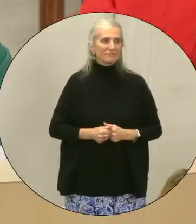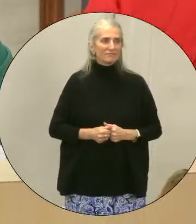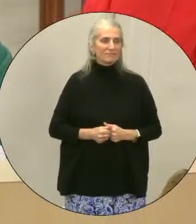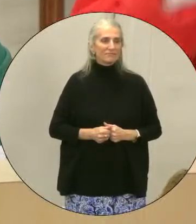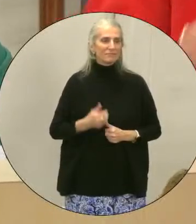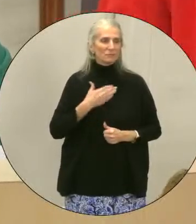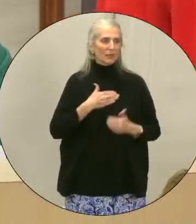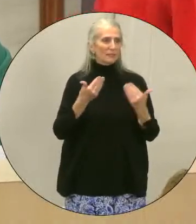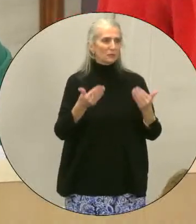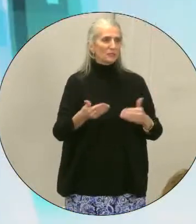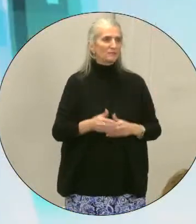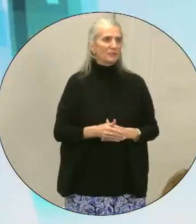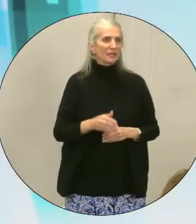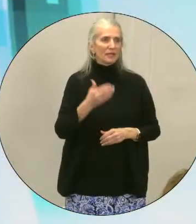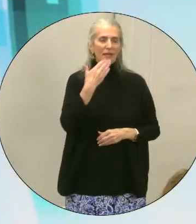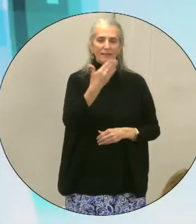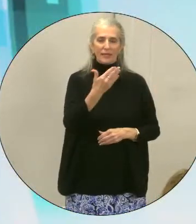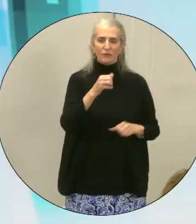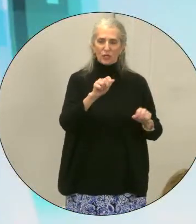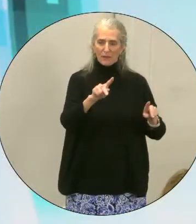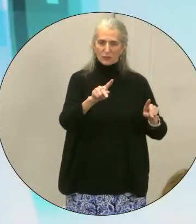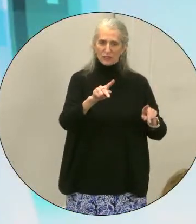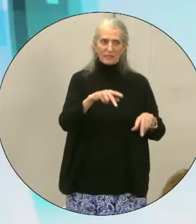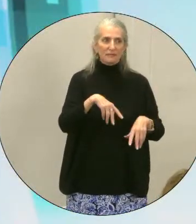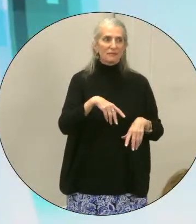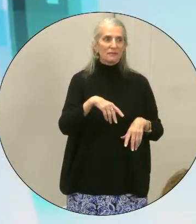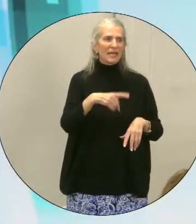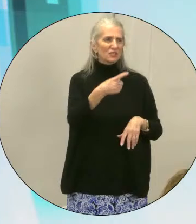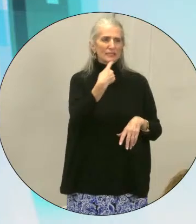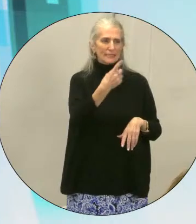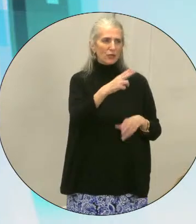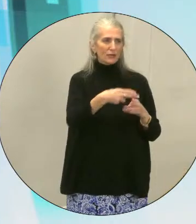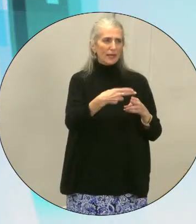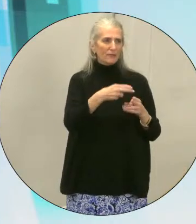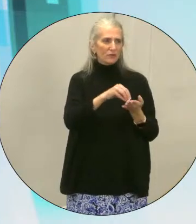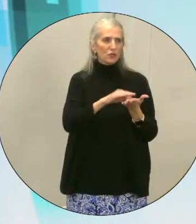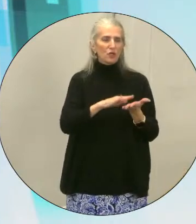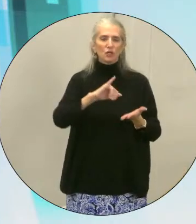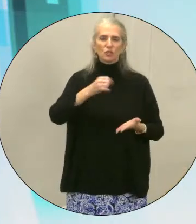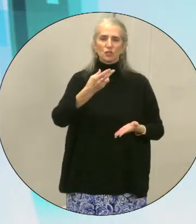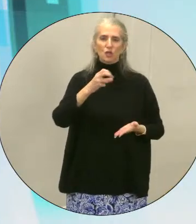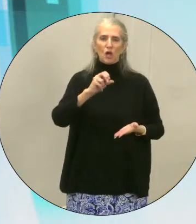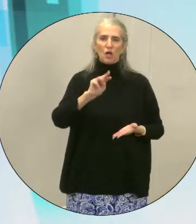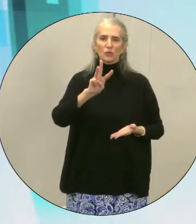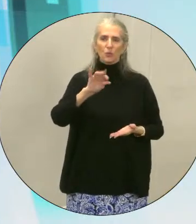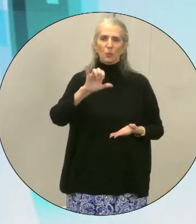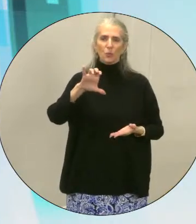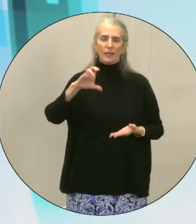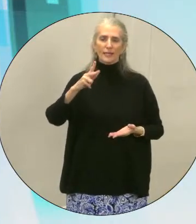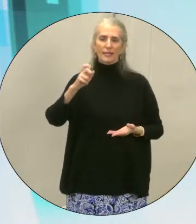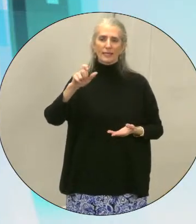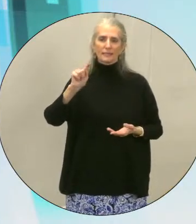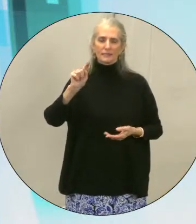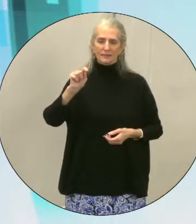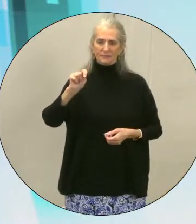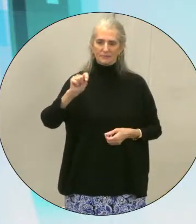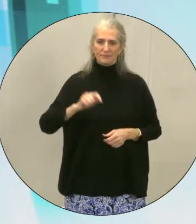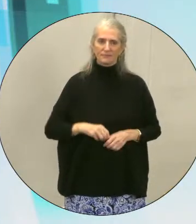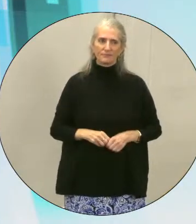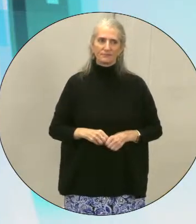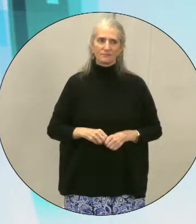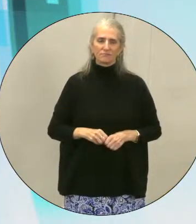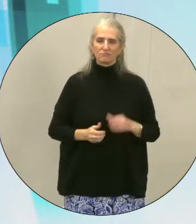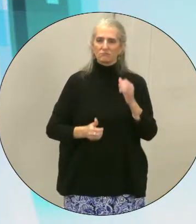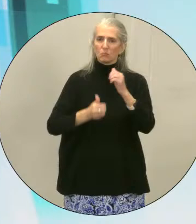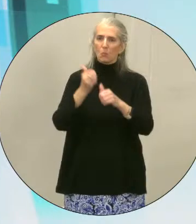Please proceed. Thank you for the opportunity. And just say your name for the record. That would John help. Wickett, W-I-C-K-E-T-T. Most